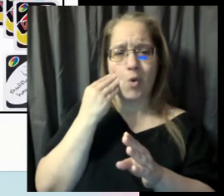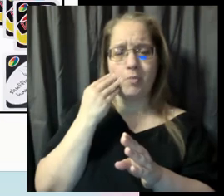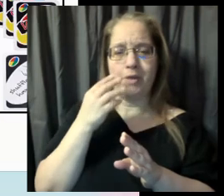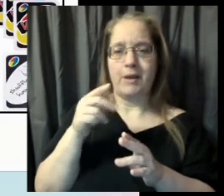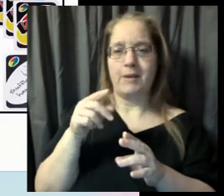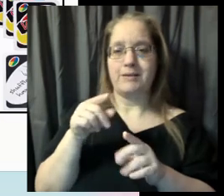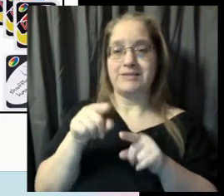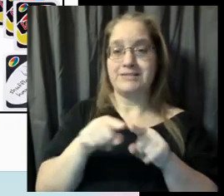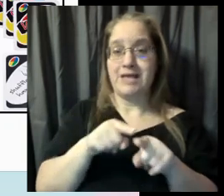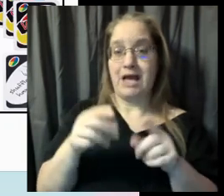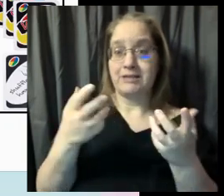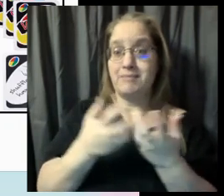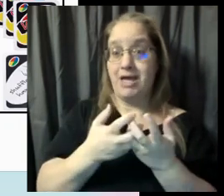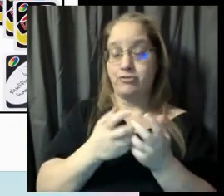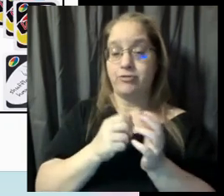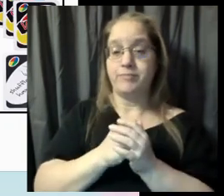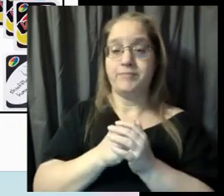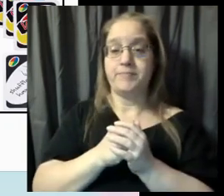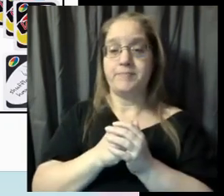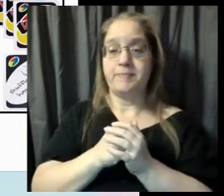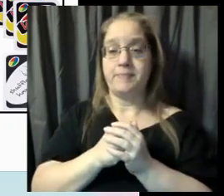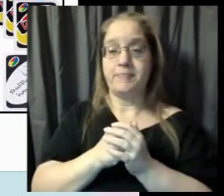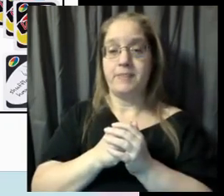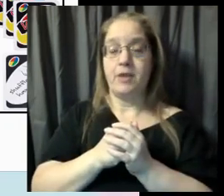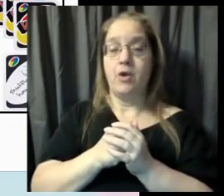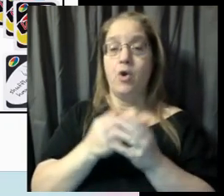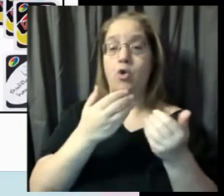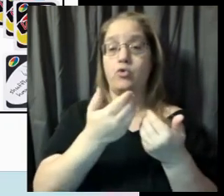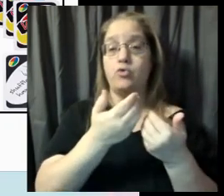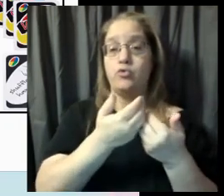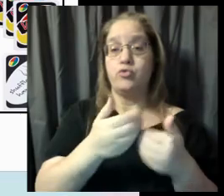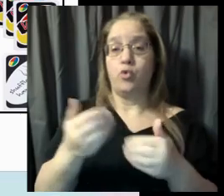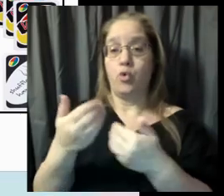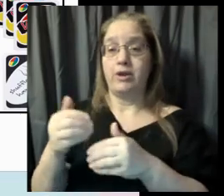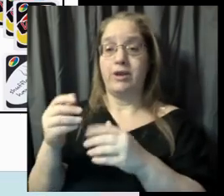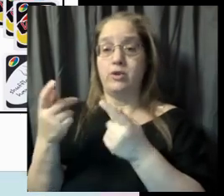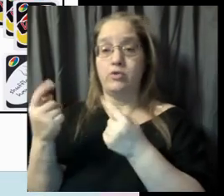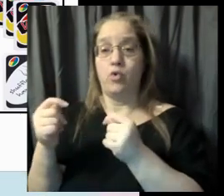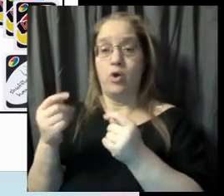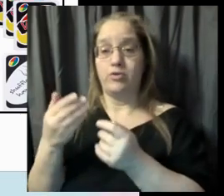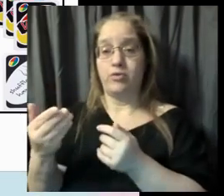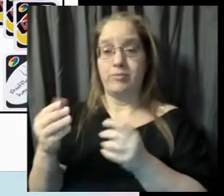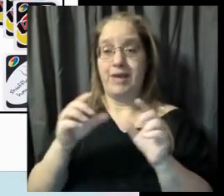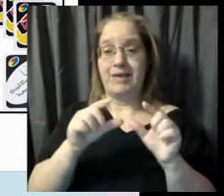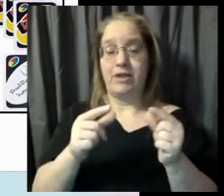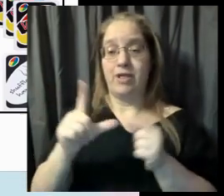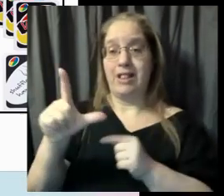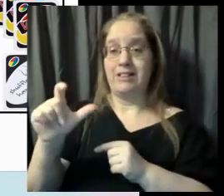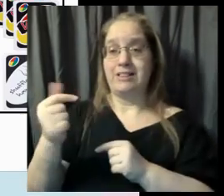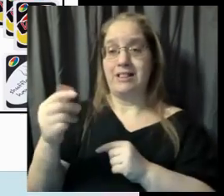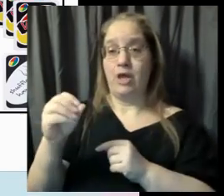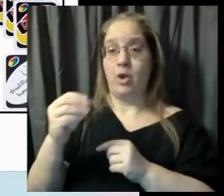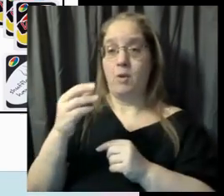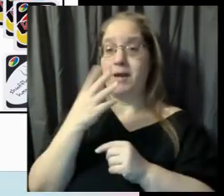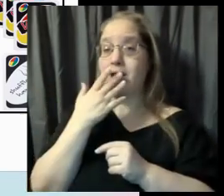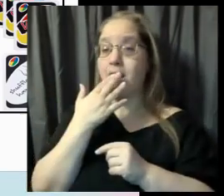socks. Another fun matching option is sorting toys or items by categories, such as sorting Legos by color and